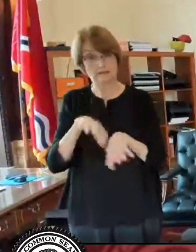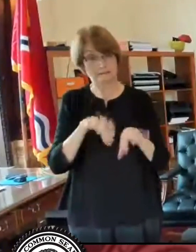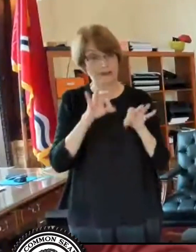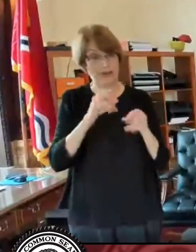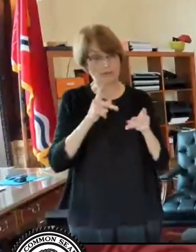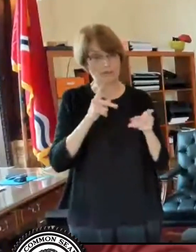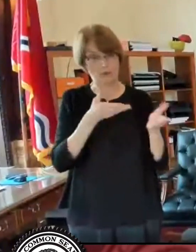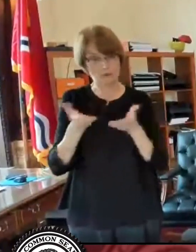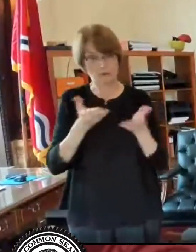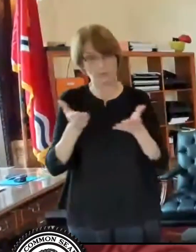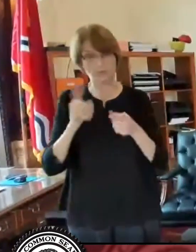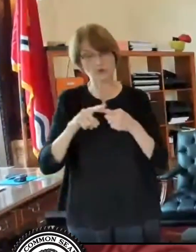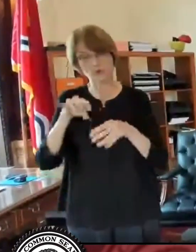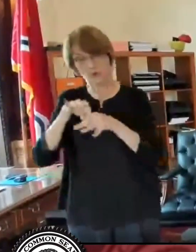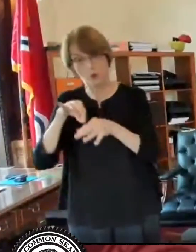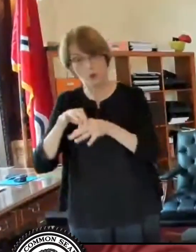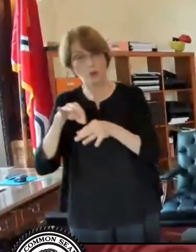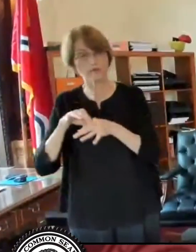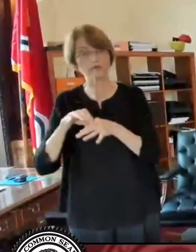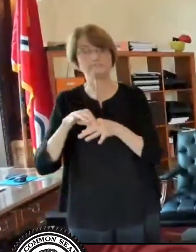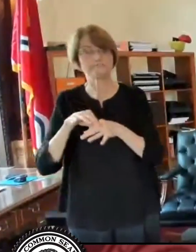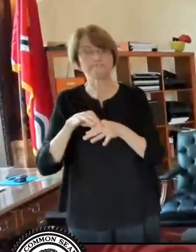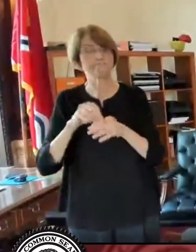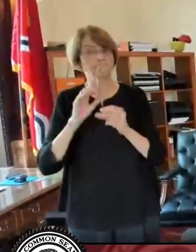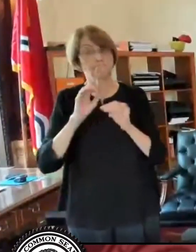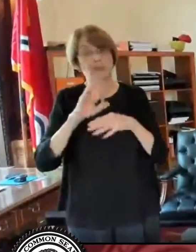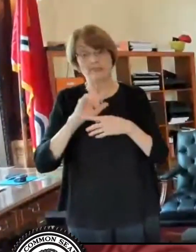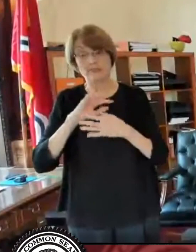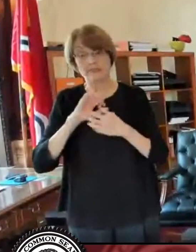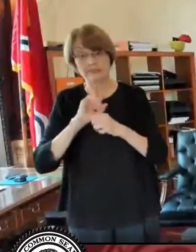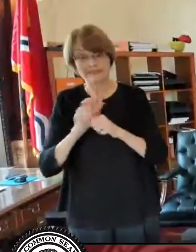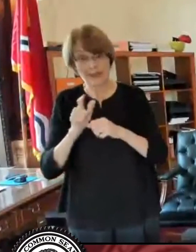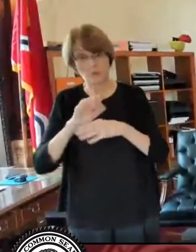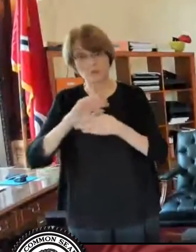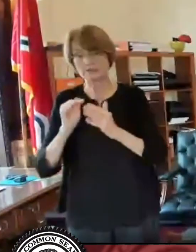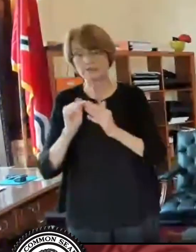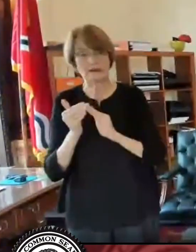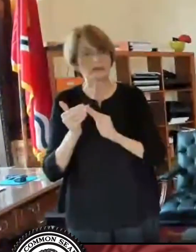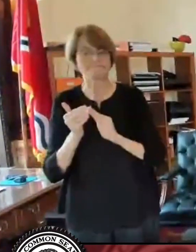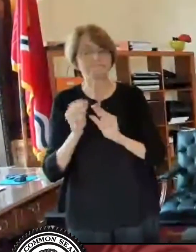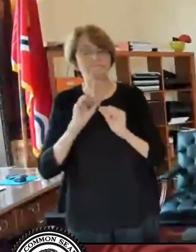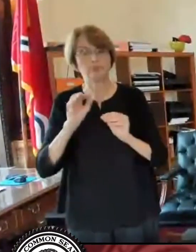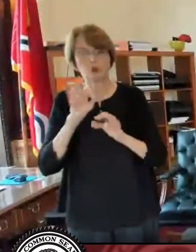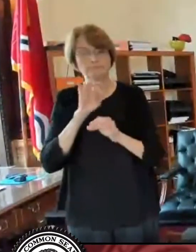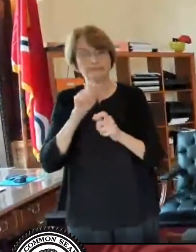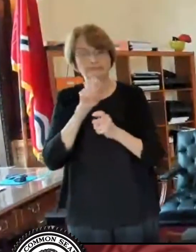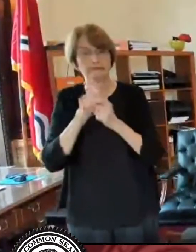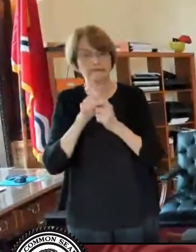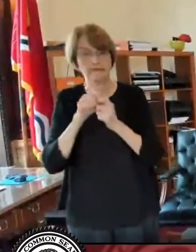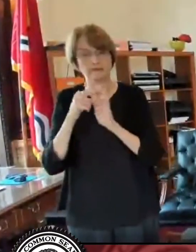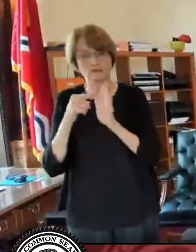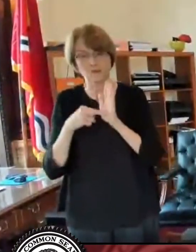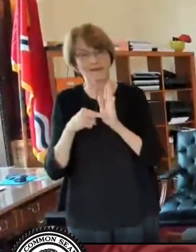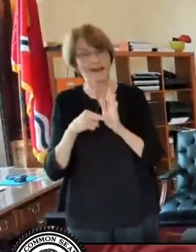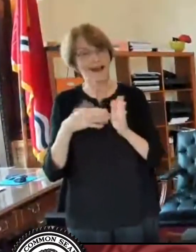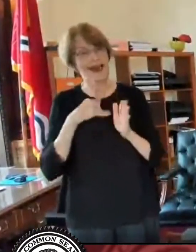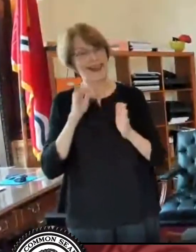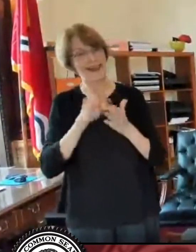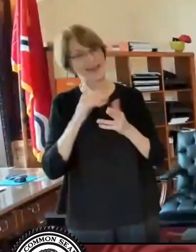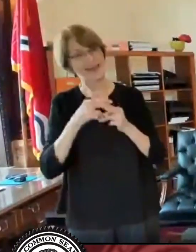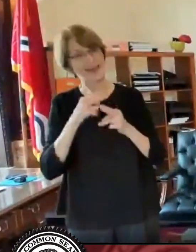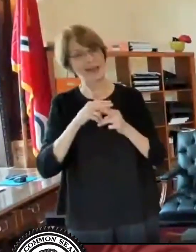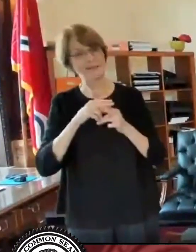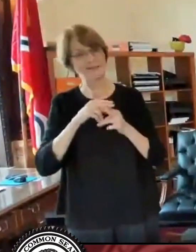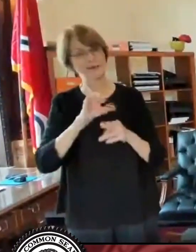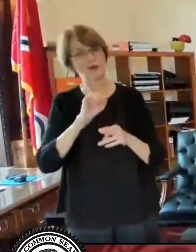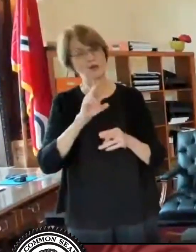vans. What I would recommend to you, I think Souls to the Polls, that's a clever name. I like that. I'm glad